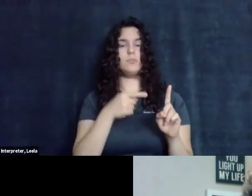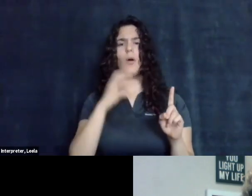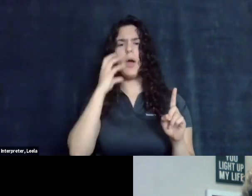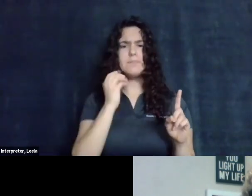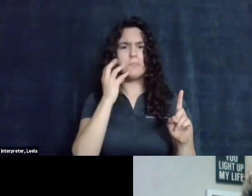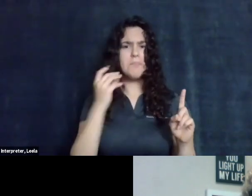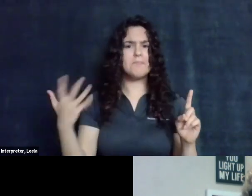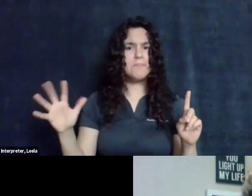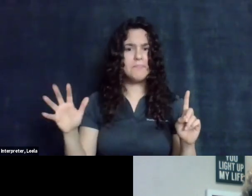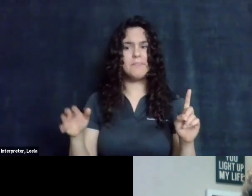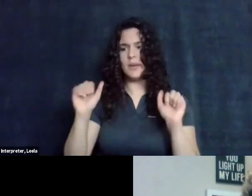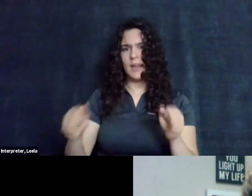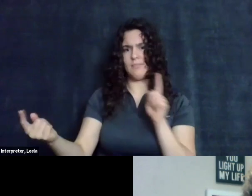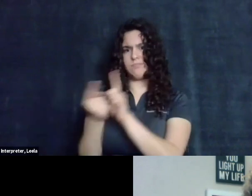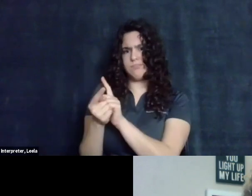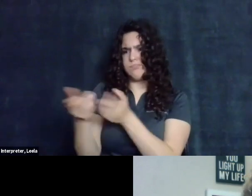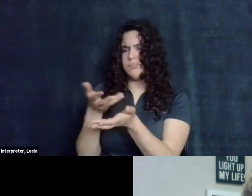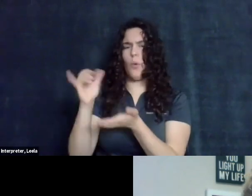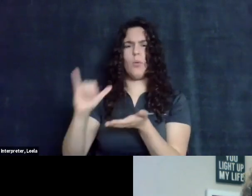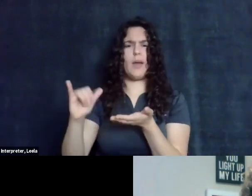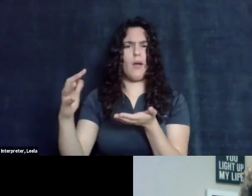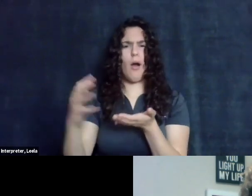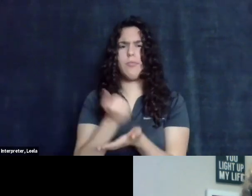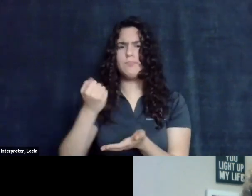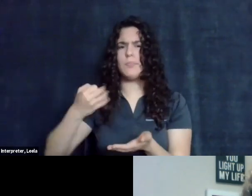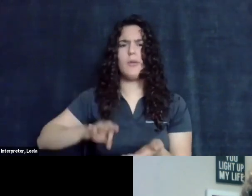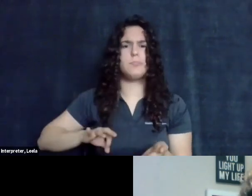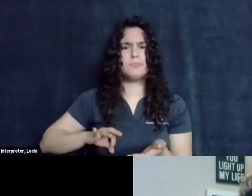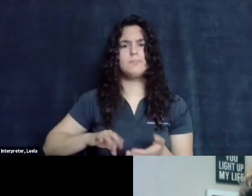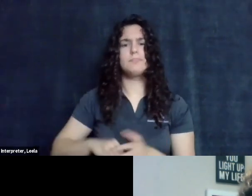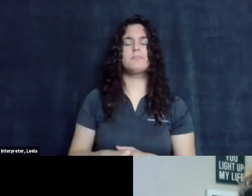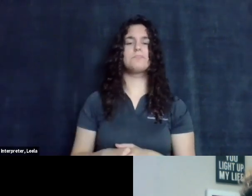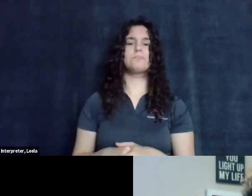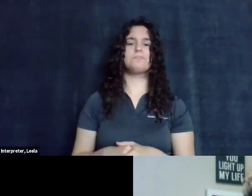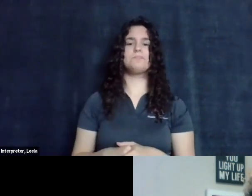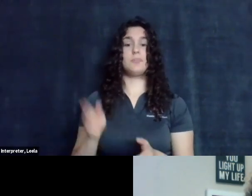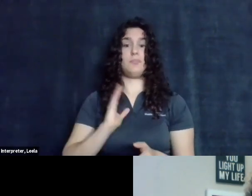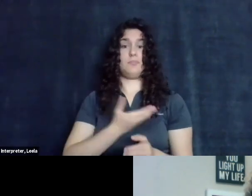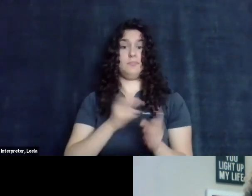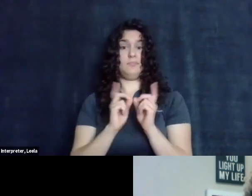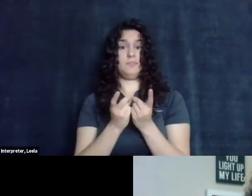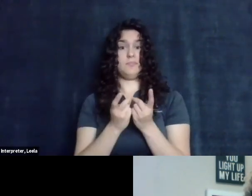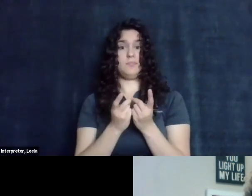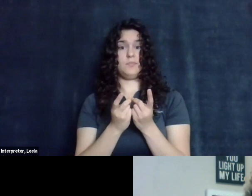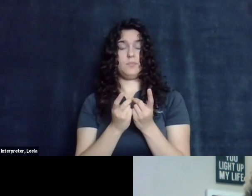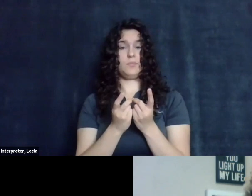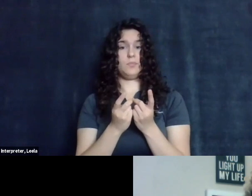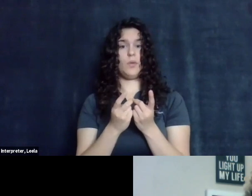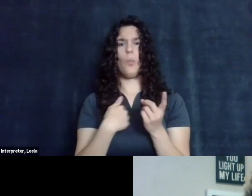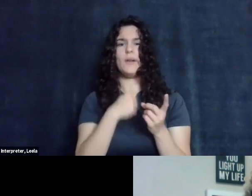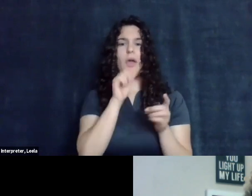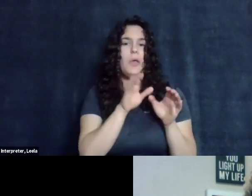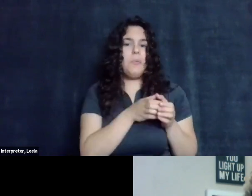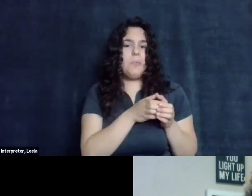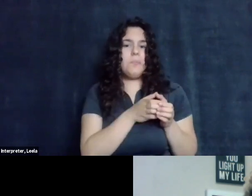that. This is a major advantage. And I think our departments are not silos. We interact with